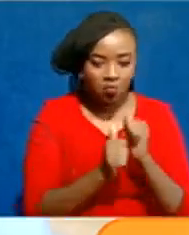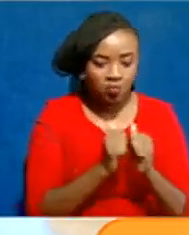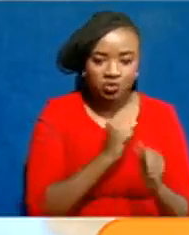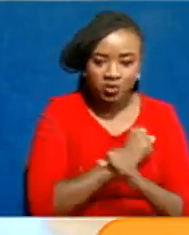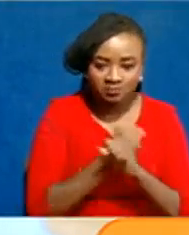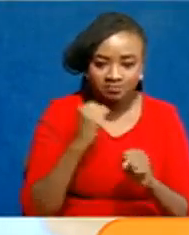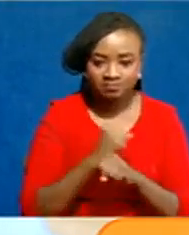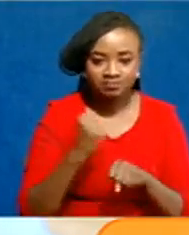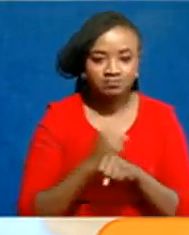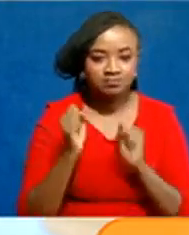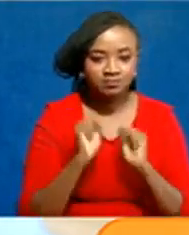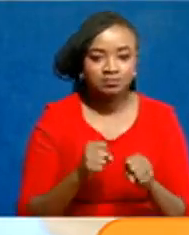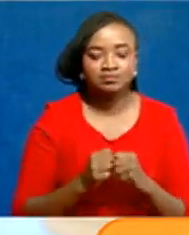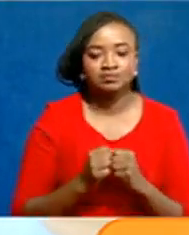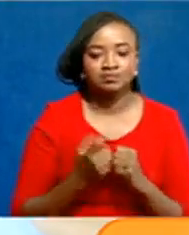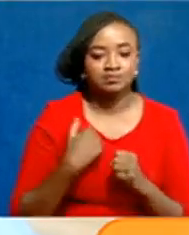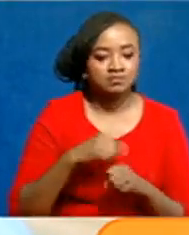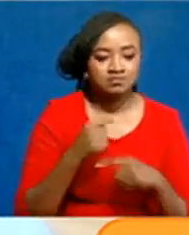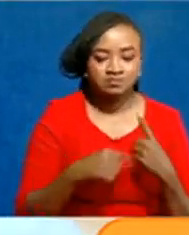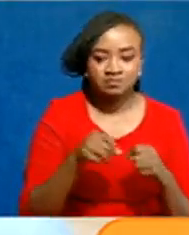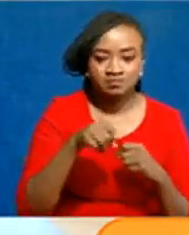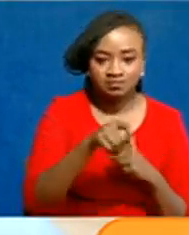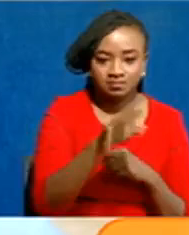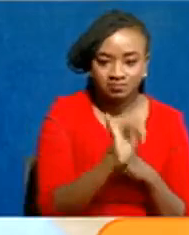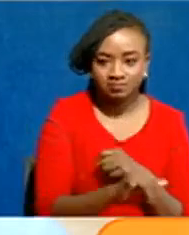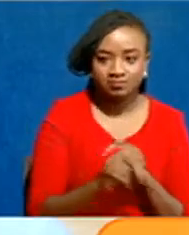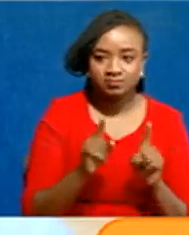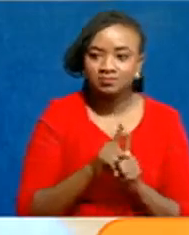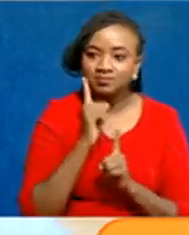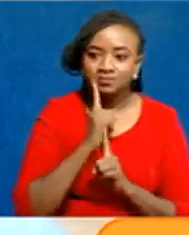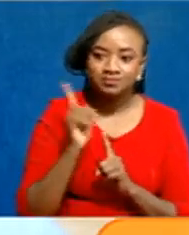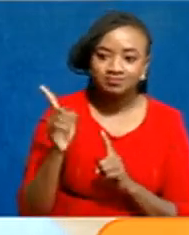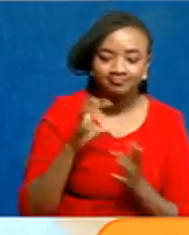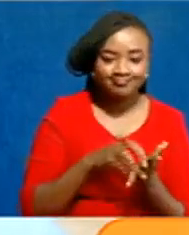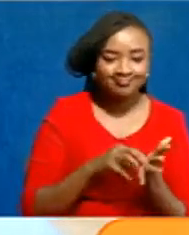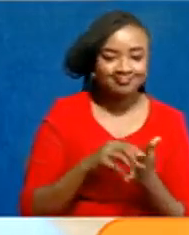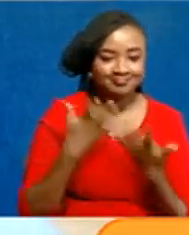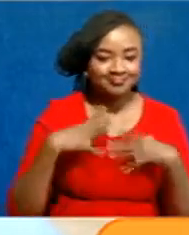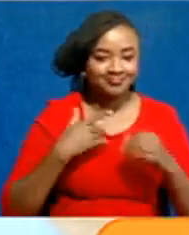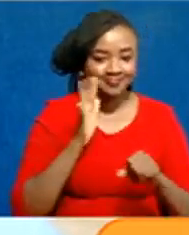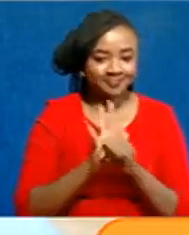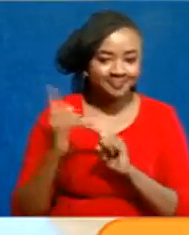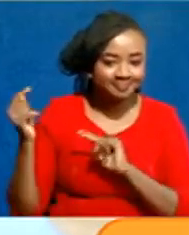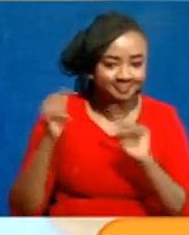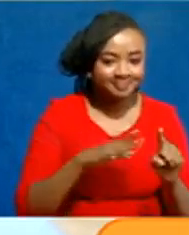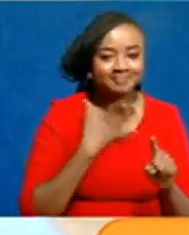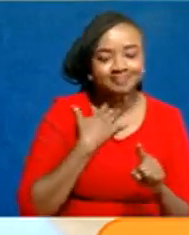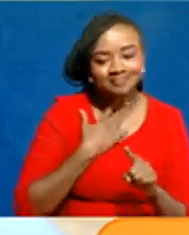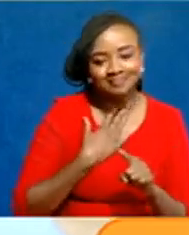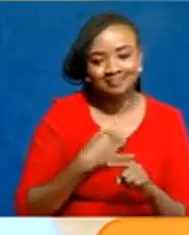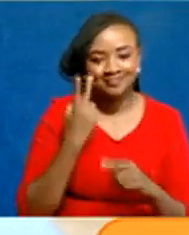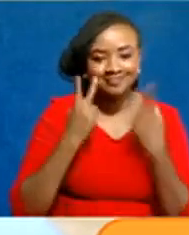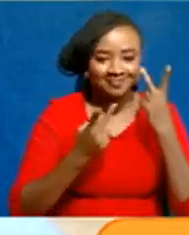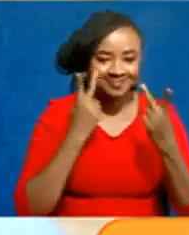that on his structure. And the structure remains to be a tourist attraction here. And so I think, again,